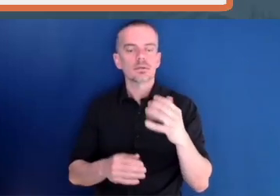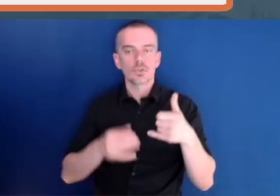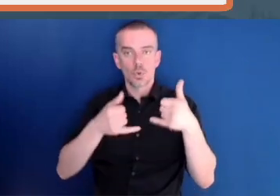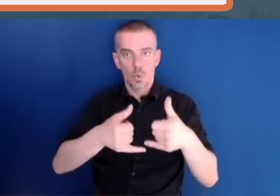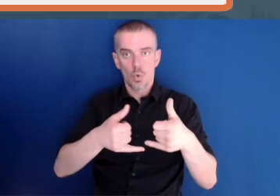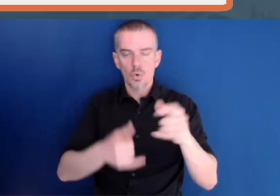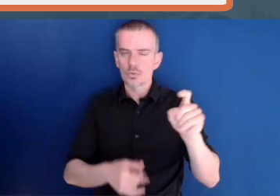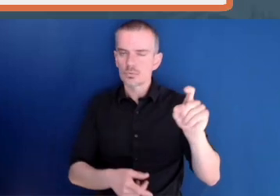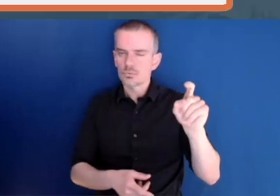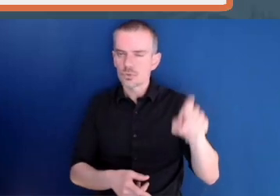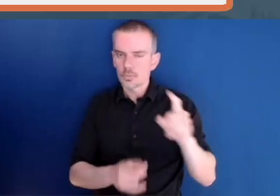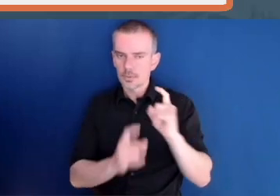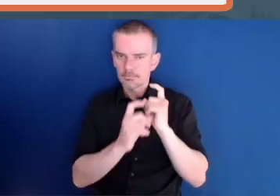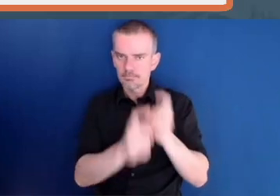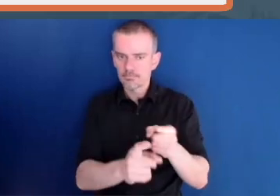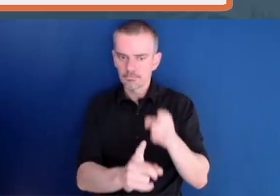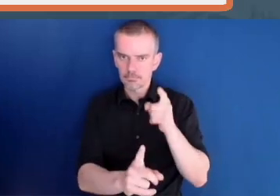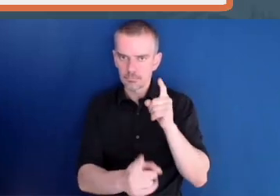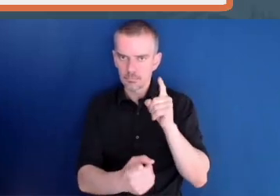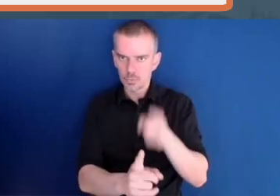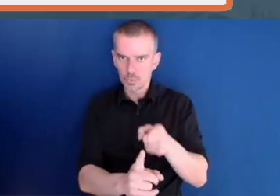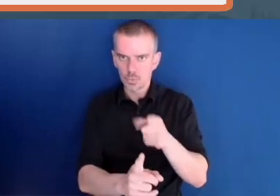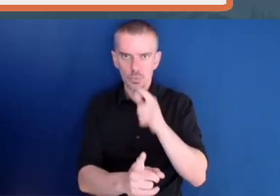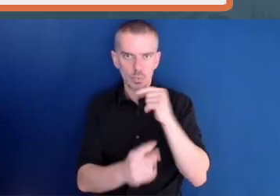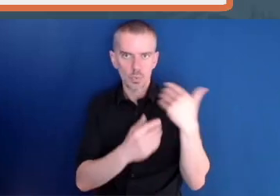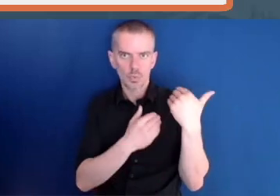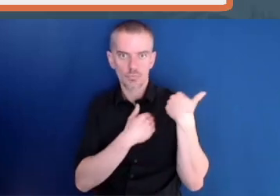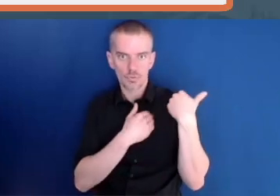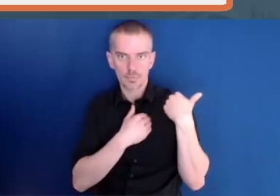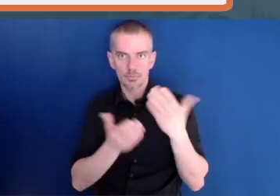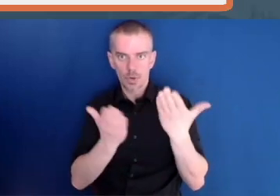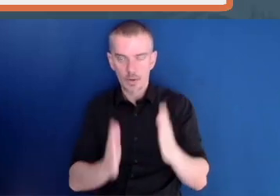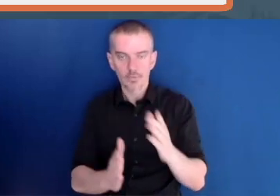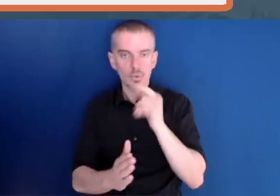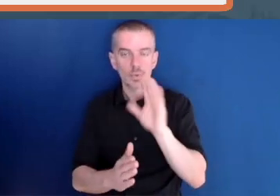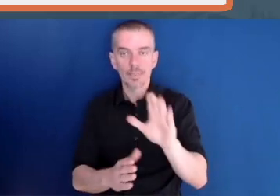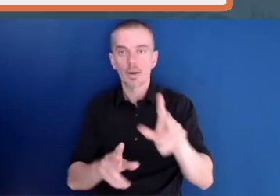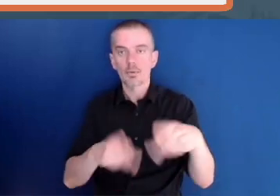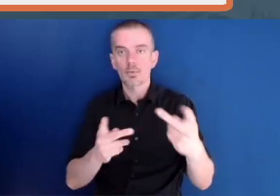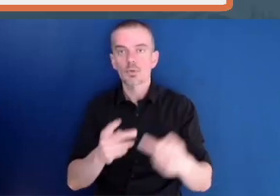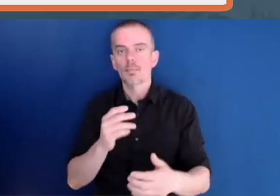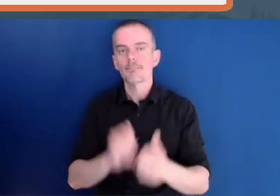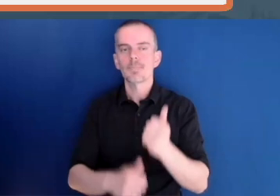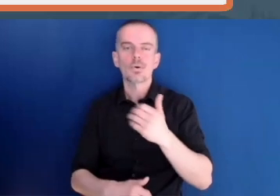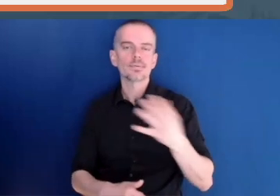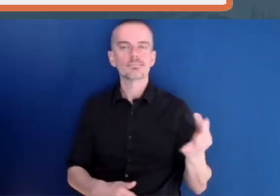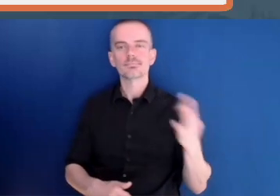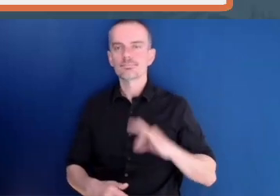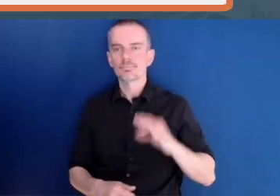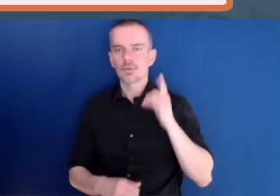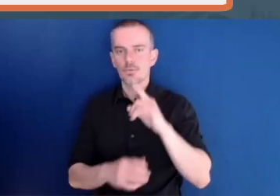award should be given to the responsible offerer whose proposal is most advantageous to the